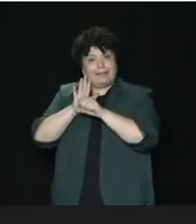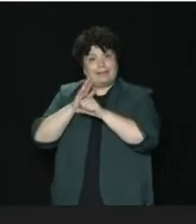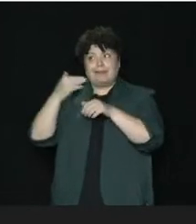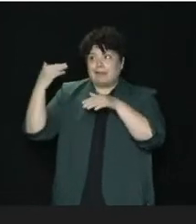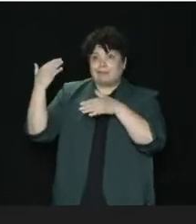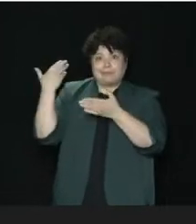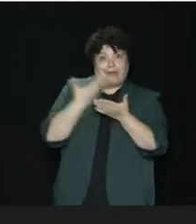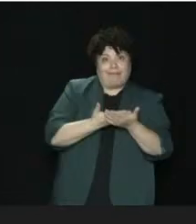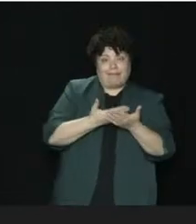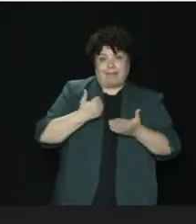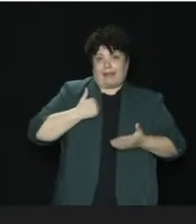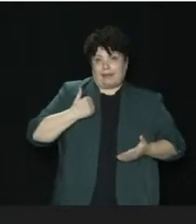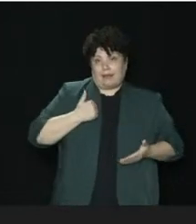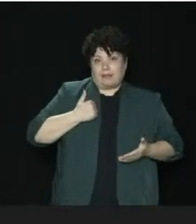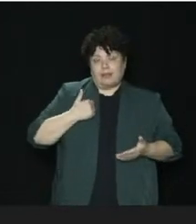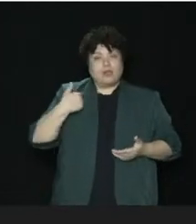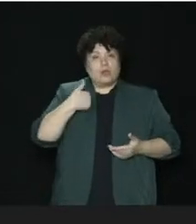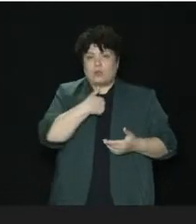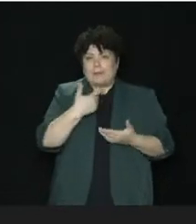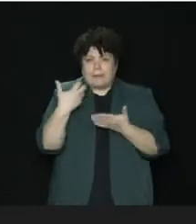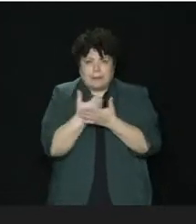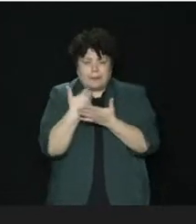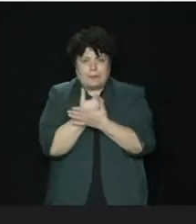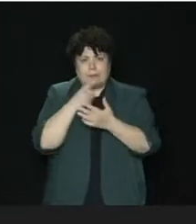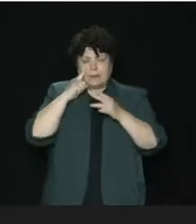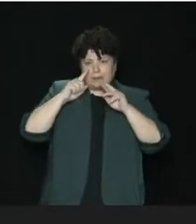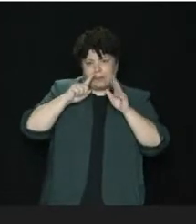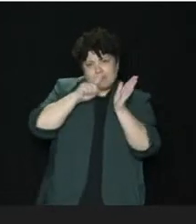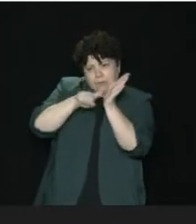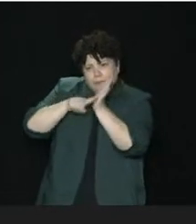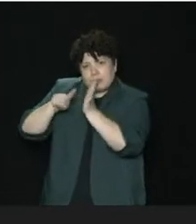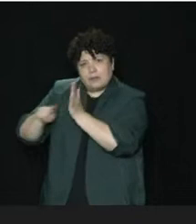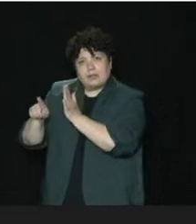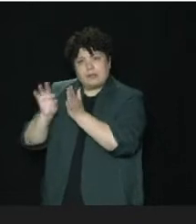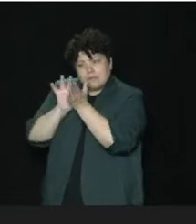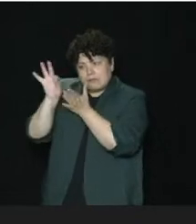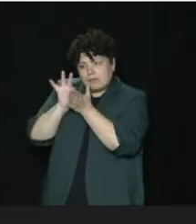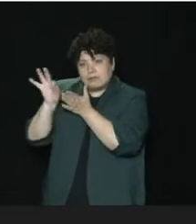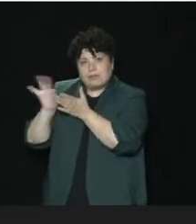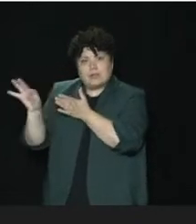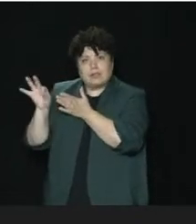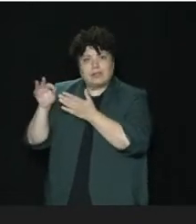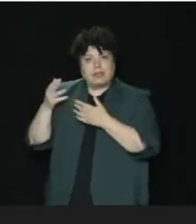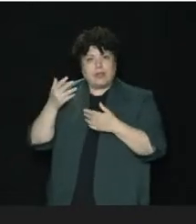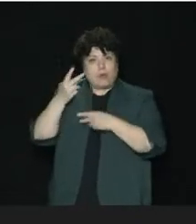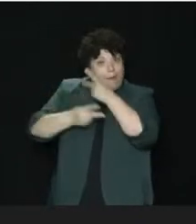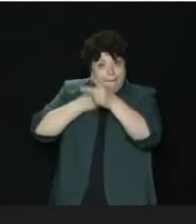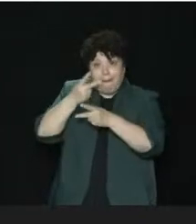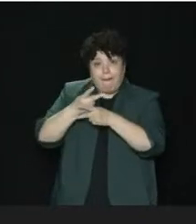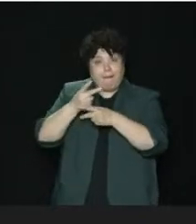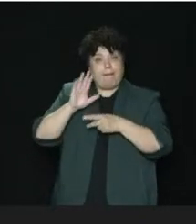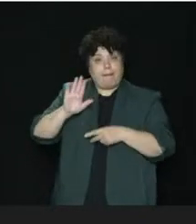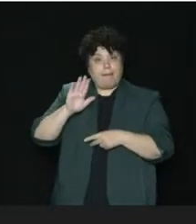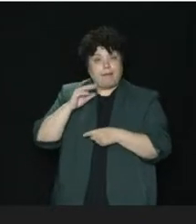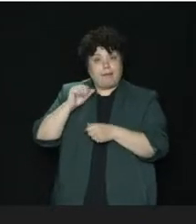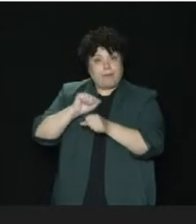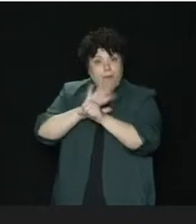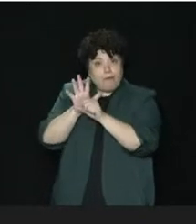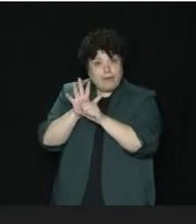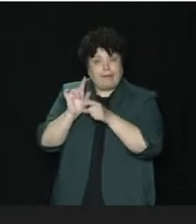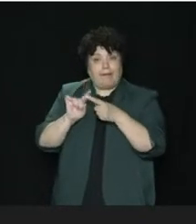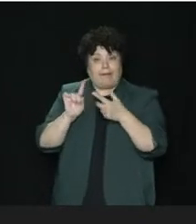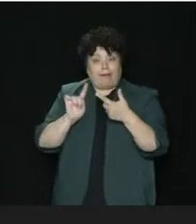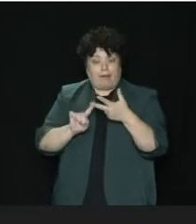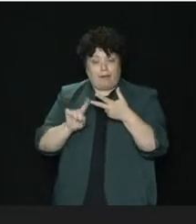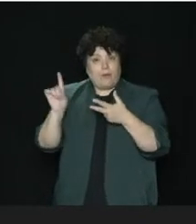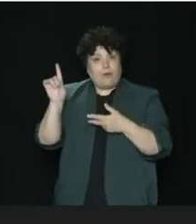study and follow up on the statistics, on the sequencing, on the reality of where those challenges